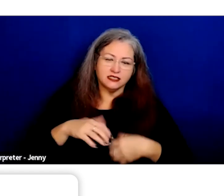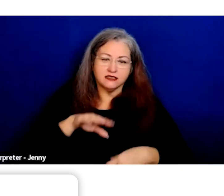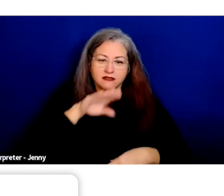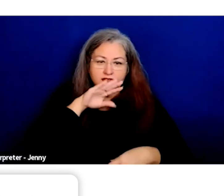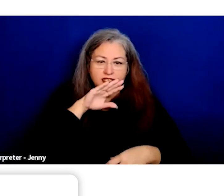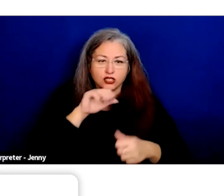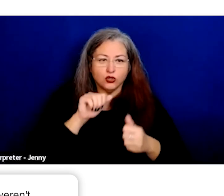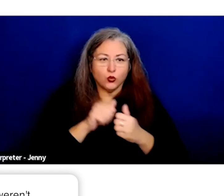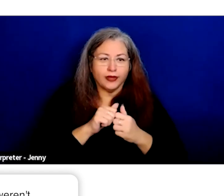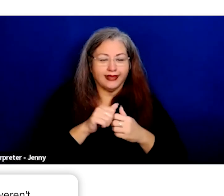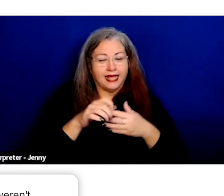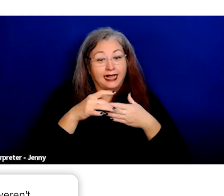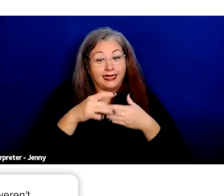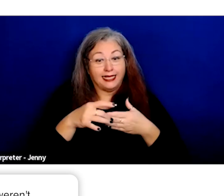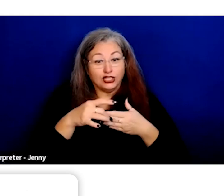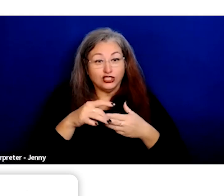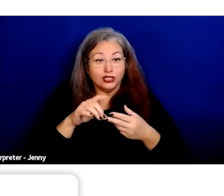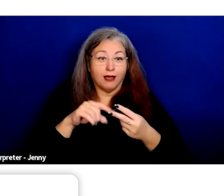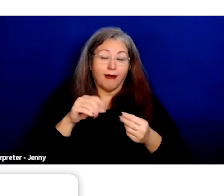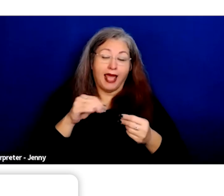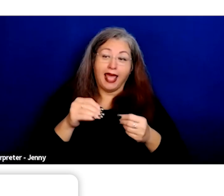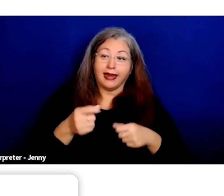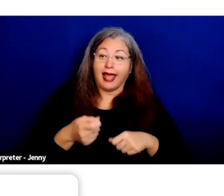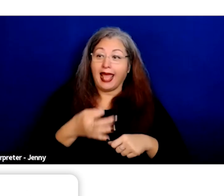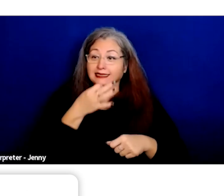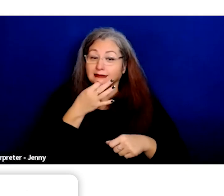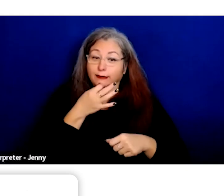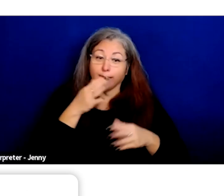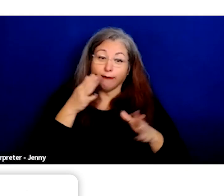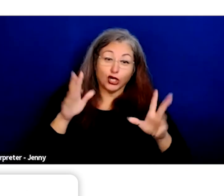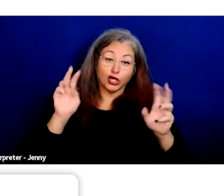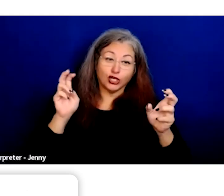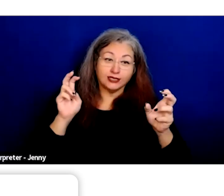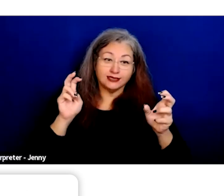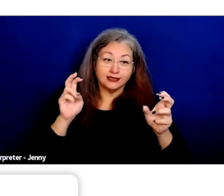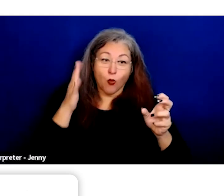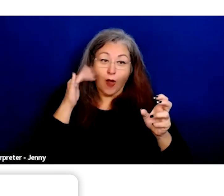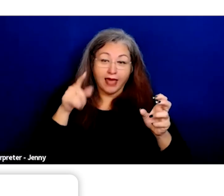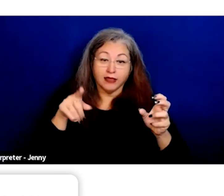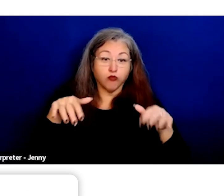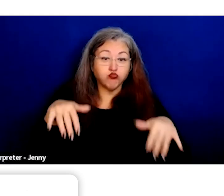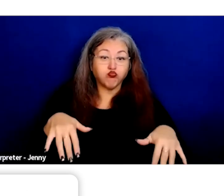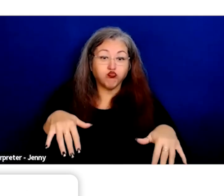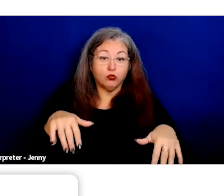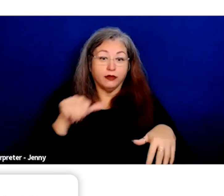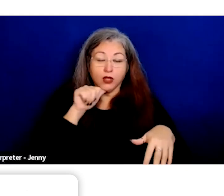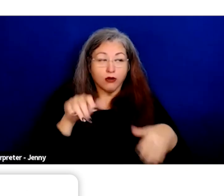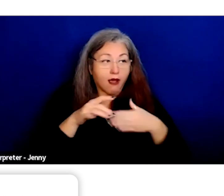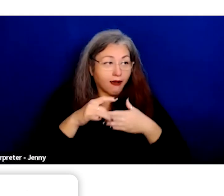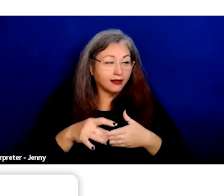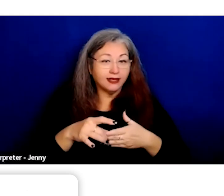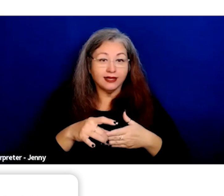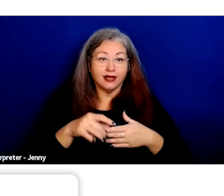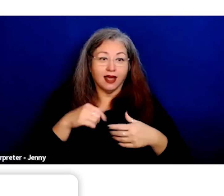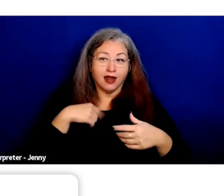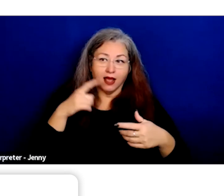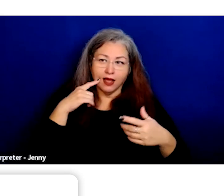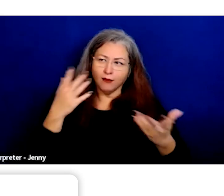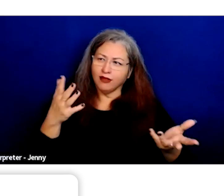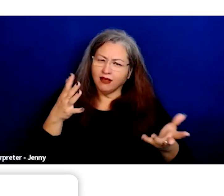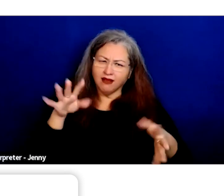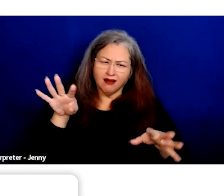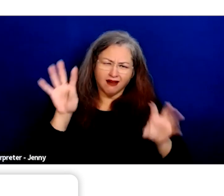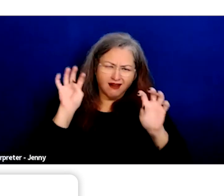and experts because they weren't leading and they weren't experts. And I was like, the fuck,